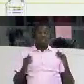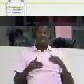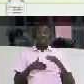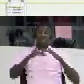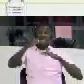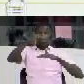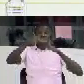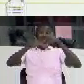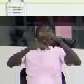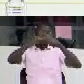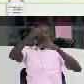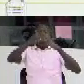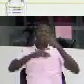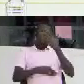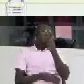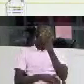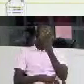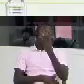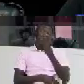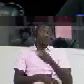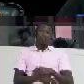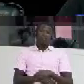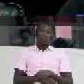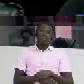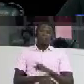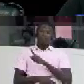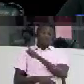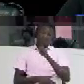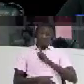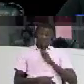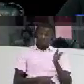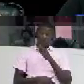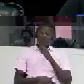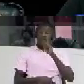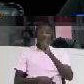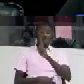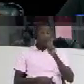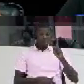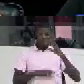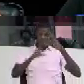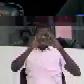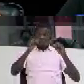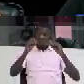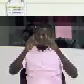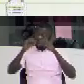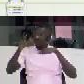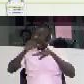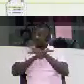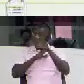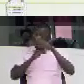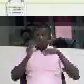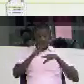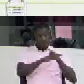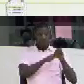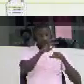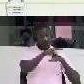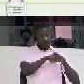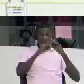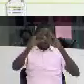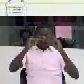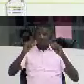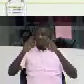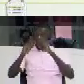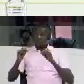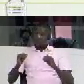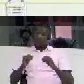decks. It had 3 decks. And they went into each and every office? te nag jamono jooju benn office bu nekk dugga nañ ci. waaw